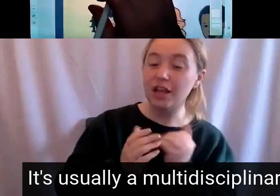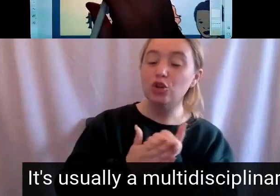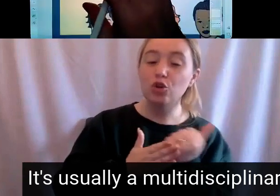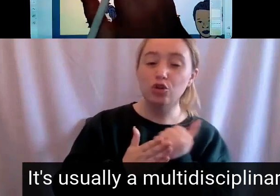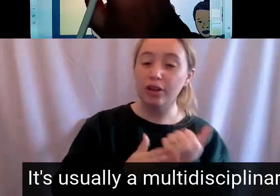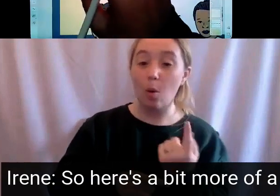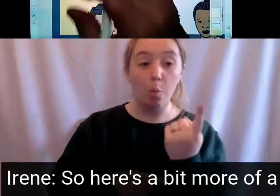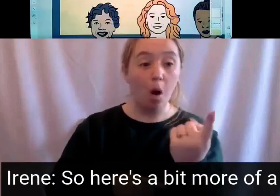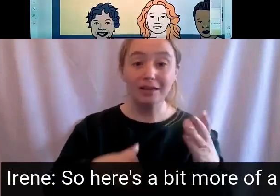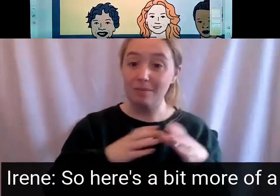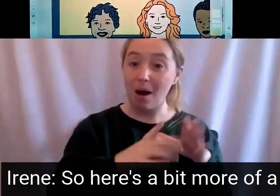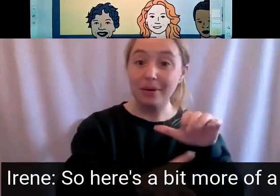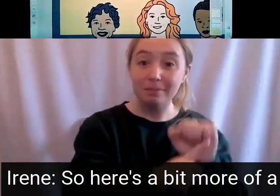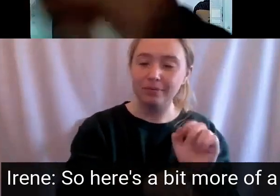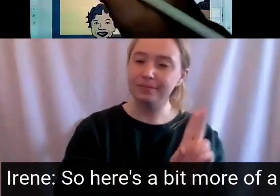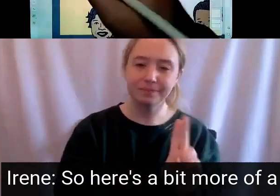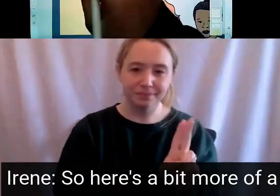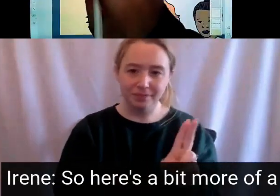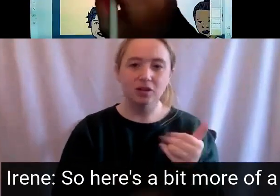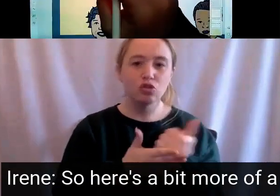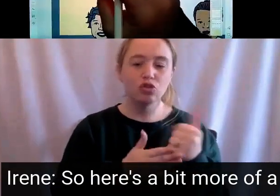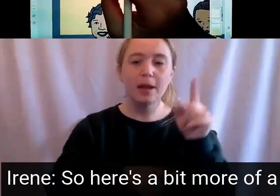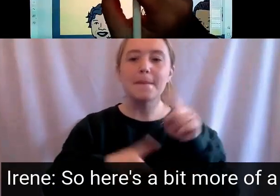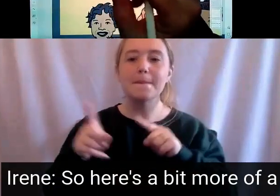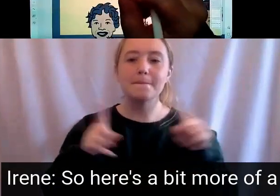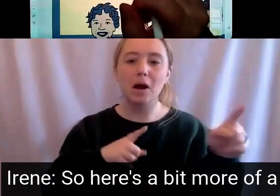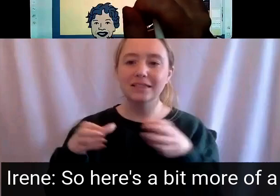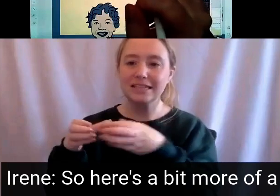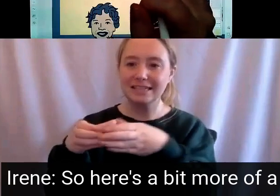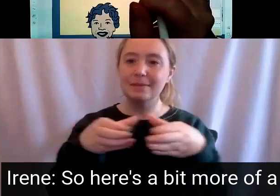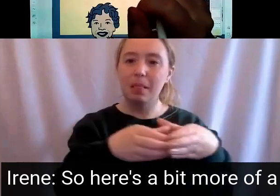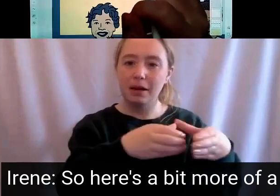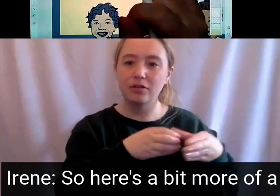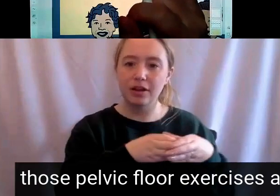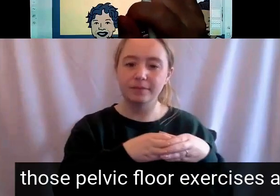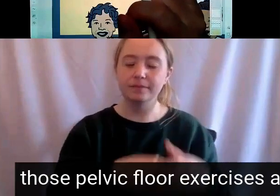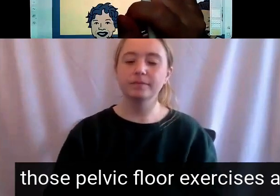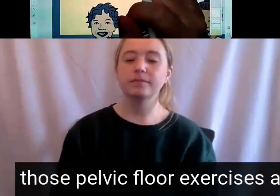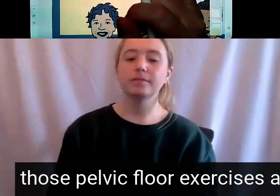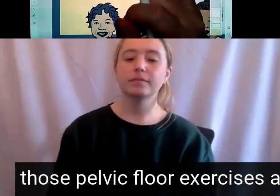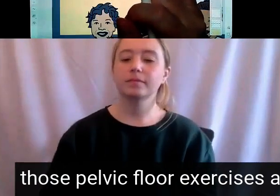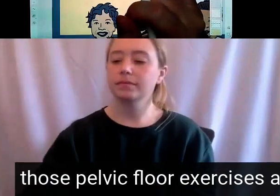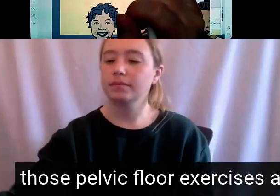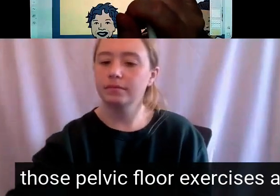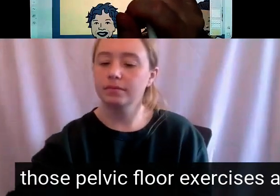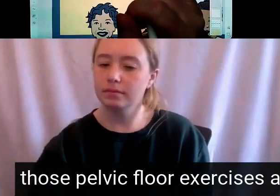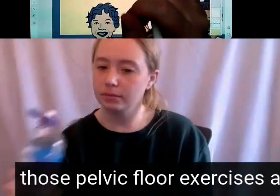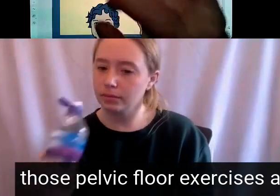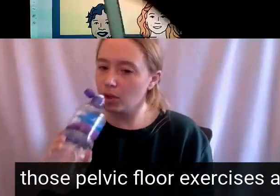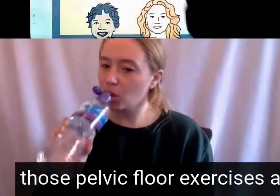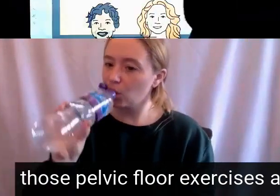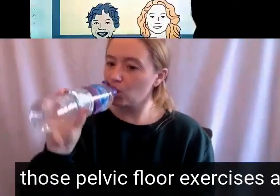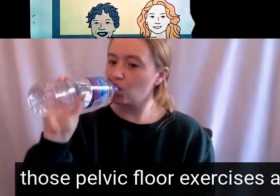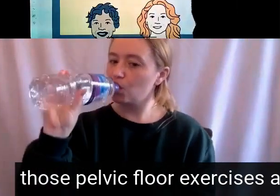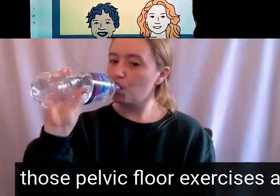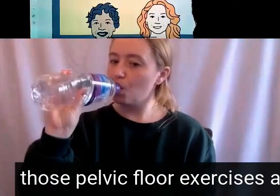multidisciplinary approach to the diagnosis. So here's a bit more of a general sort of question about, those pelvic